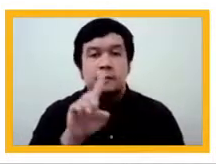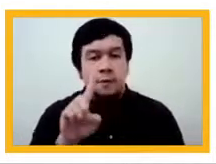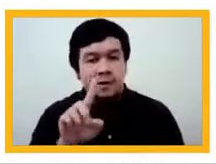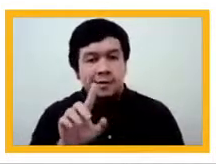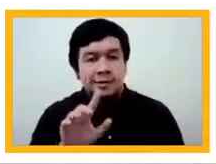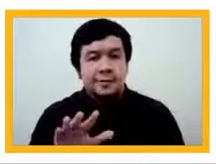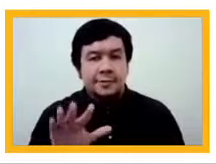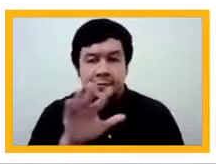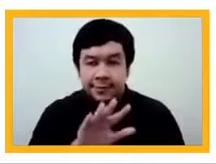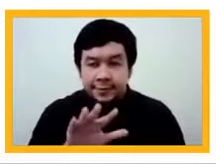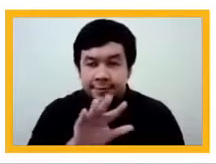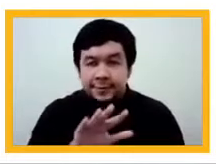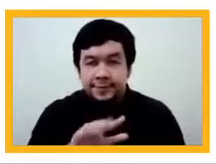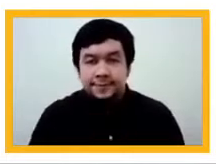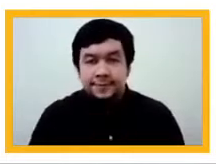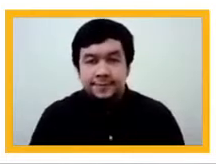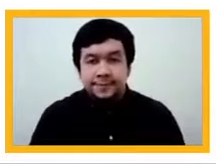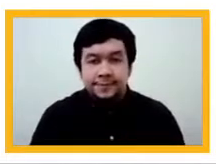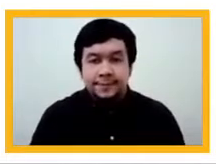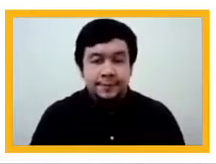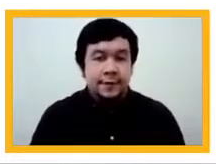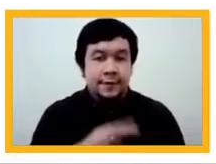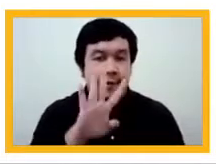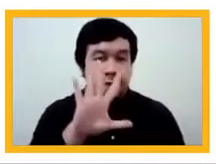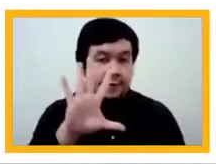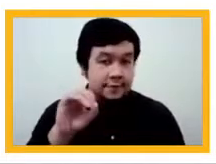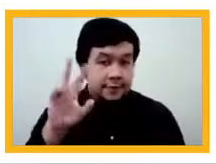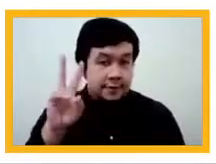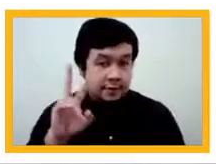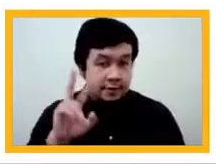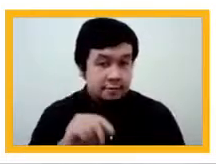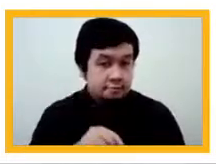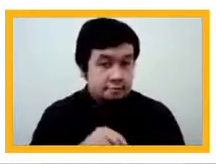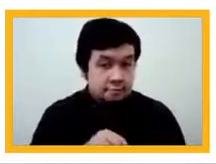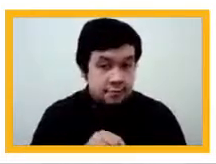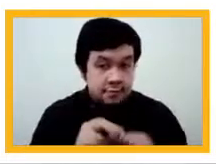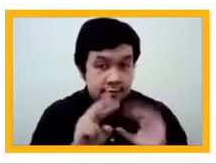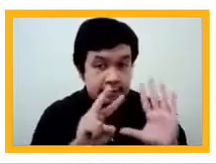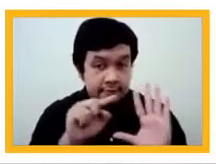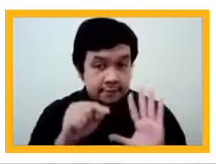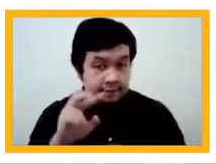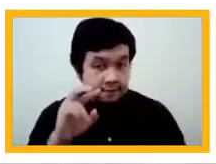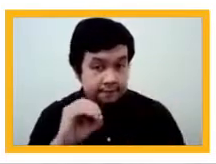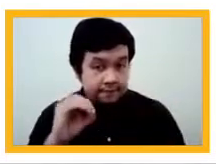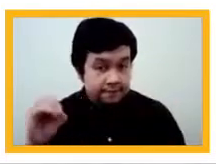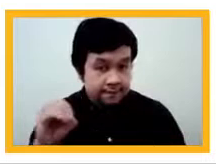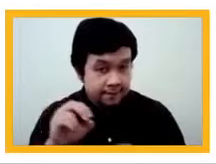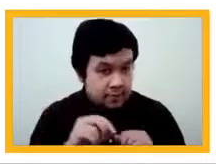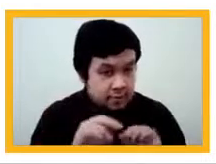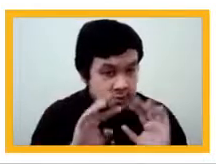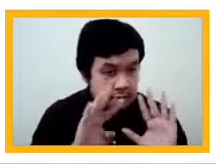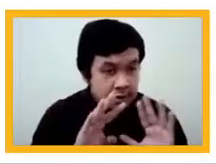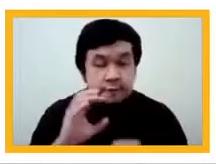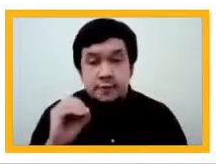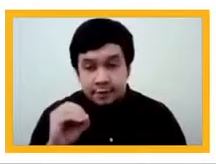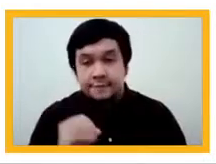2,700 employers and 900 education providers across 9 countries in the world, that they find